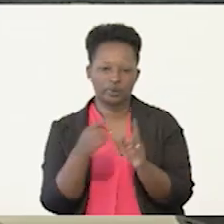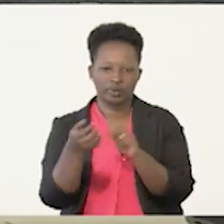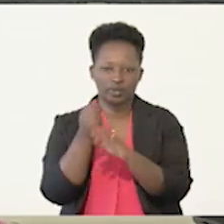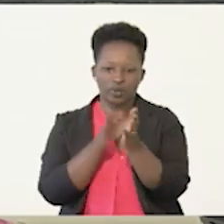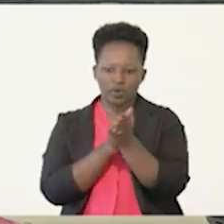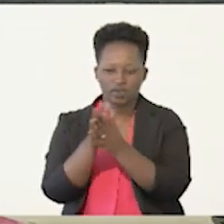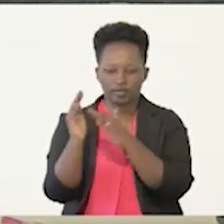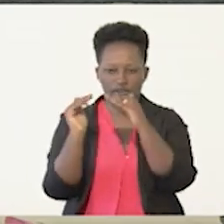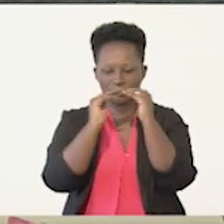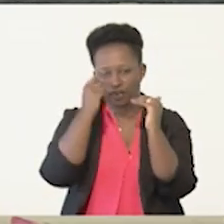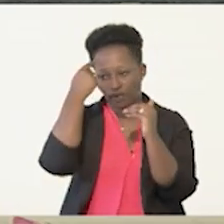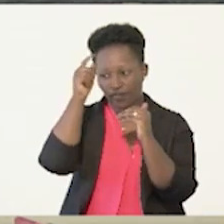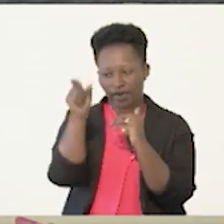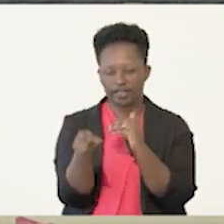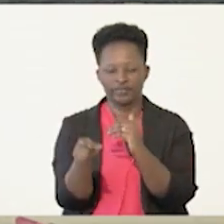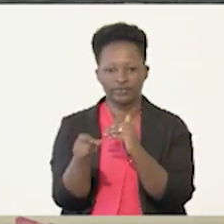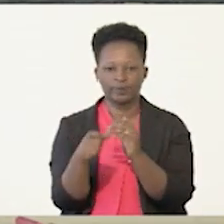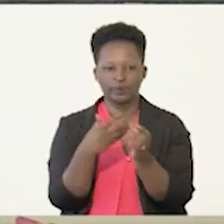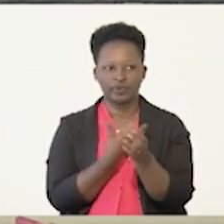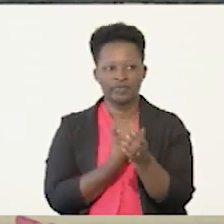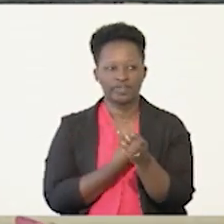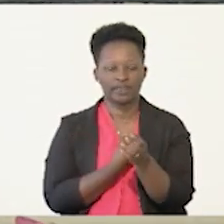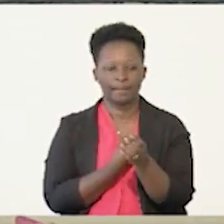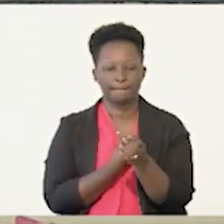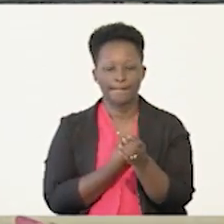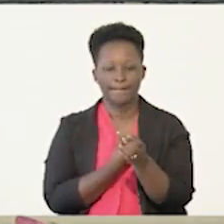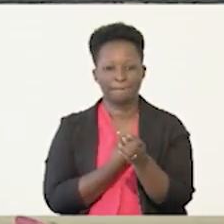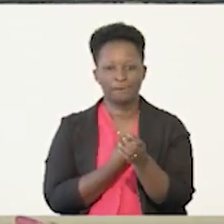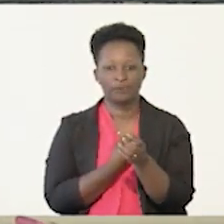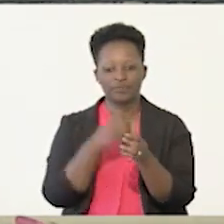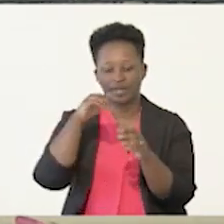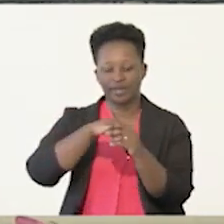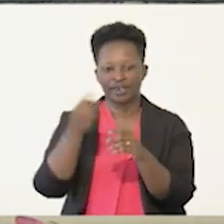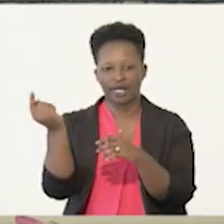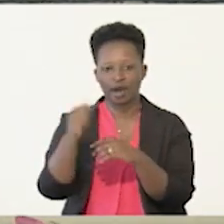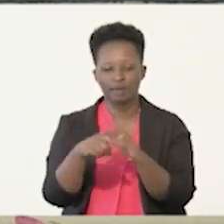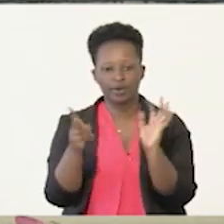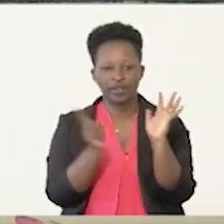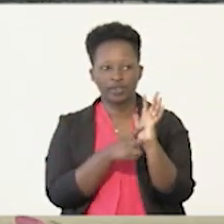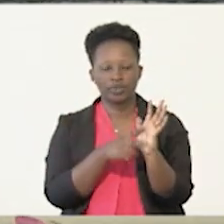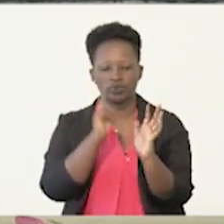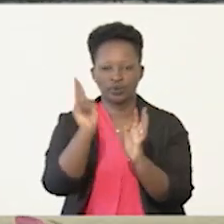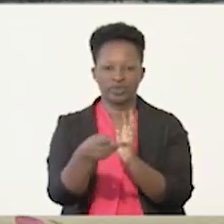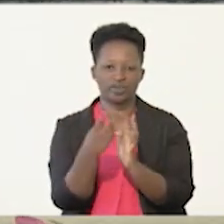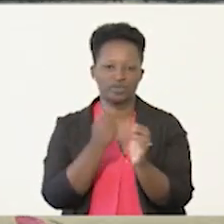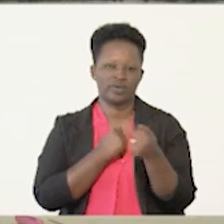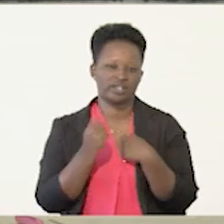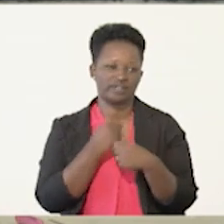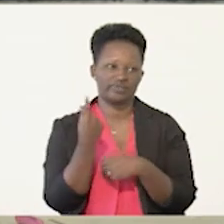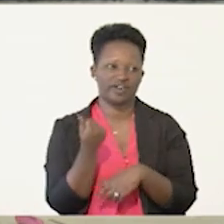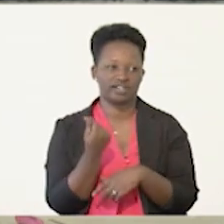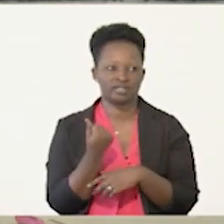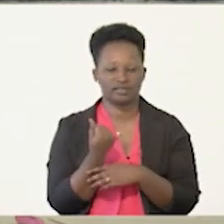consumption level for an individual who has got a disposable income of 2,000 Rwandan